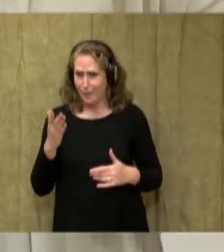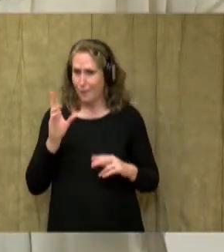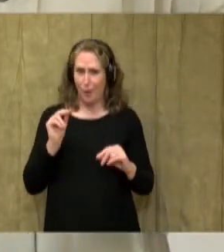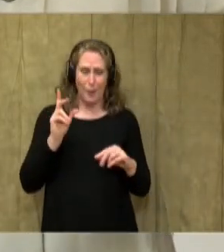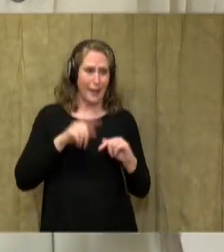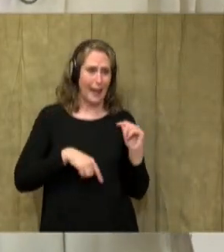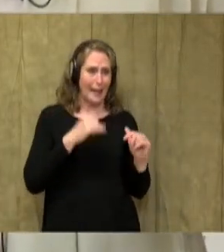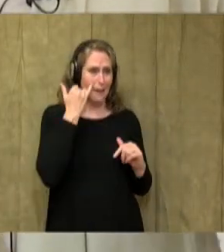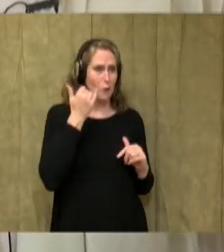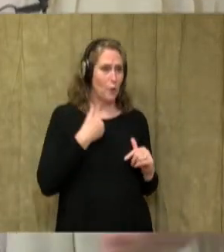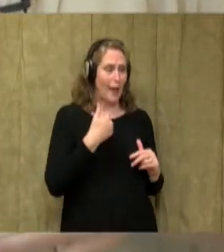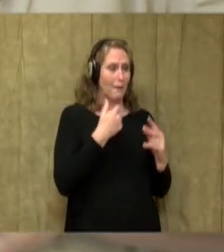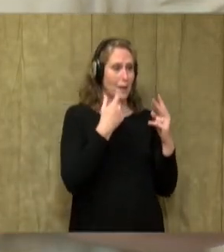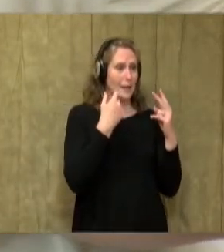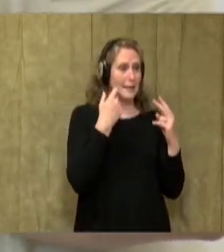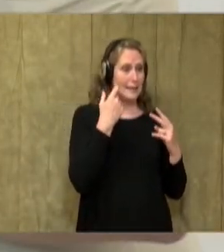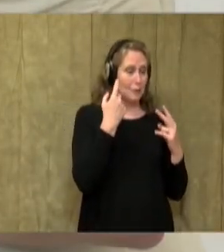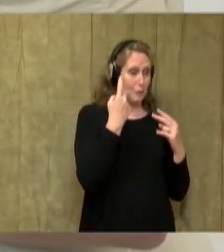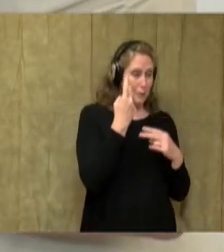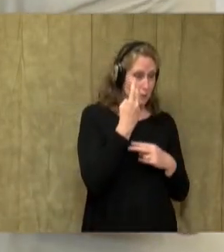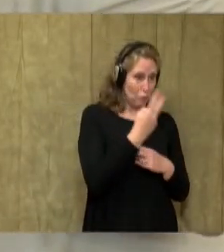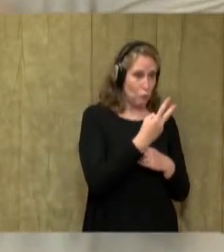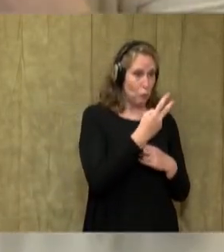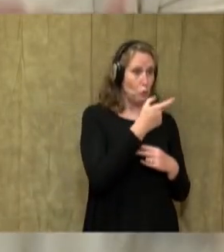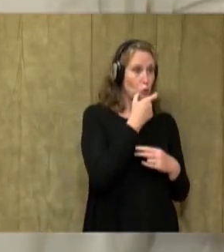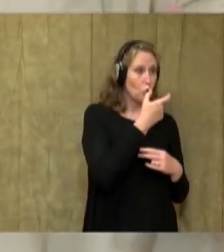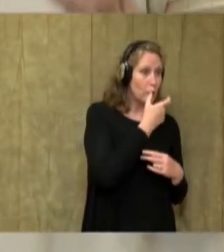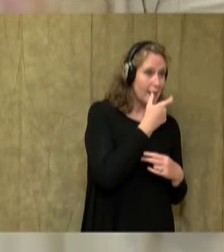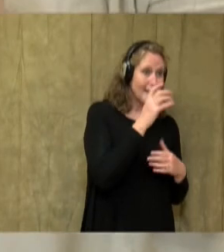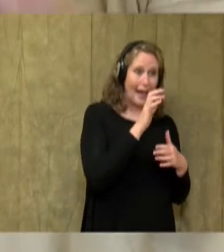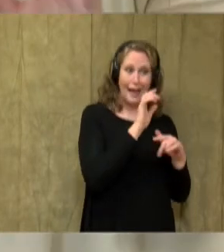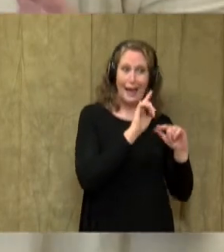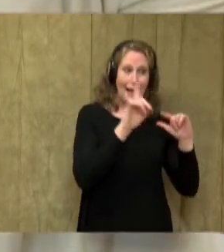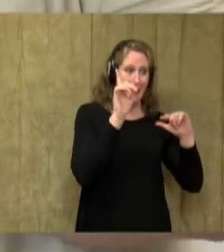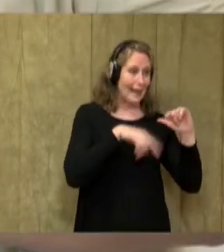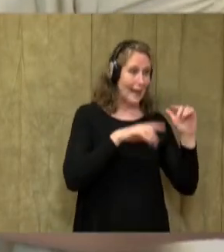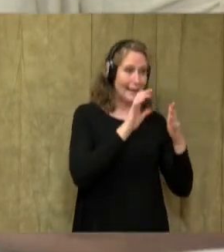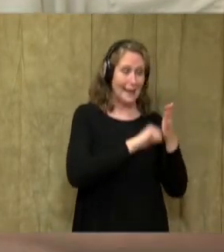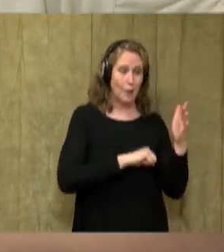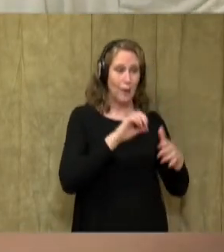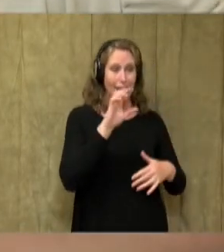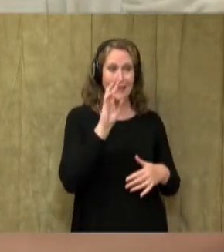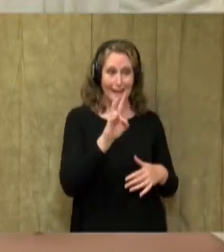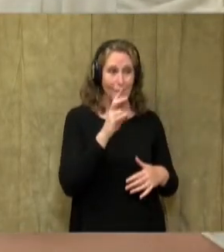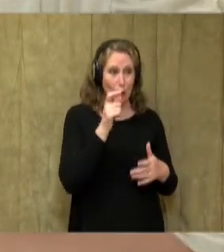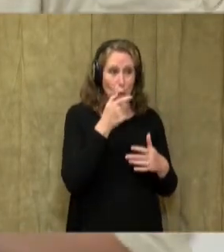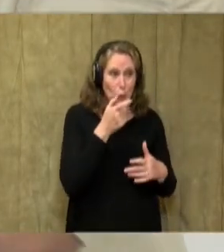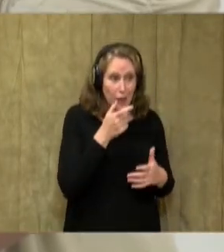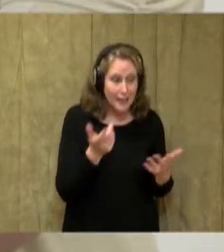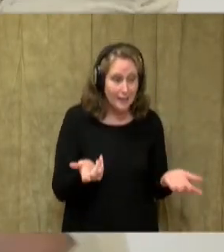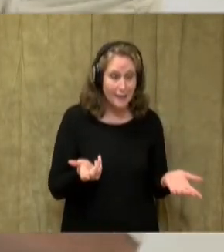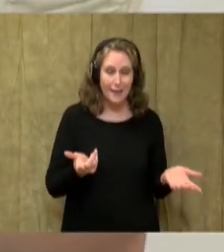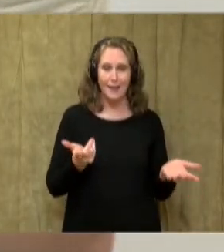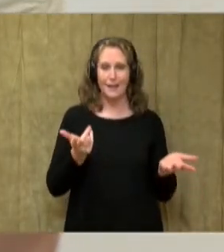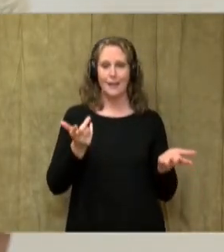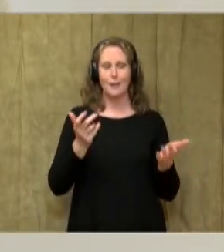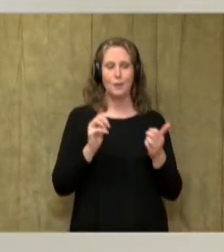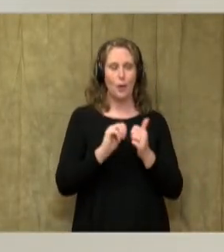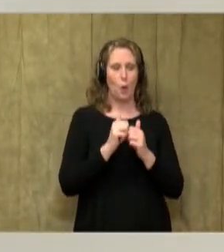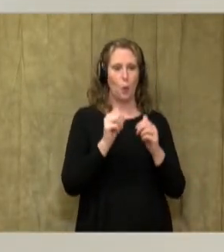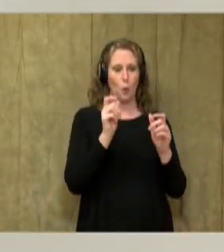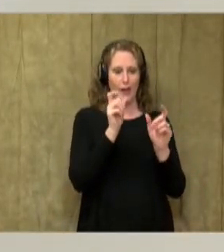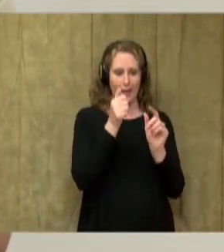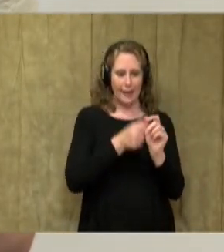cookies, I can't take 7 cookies from you. So we have to figure out ways to change that. So it says compare the digits in